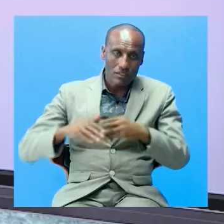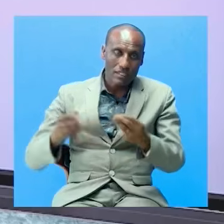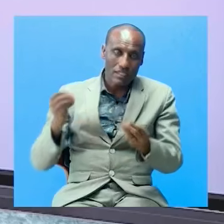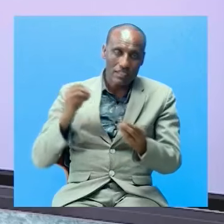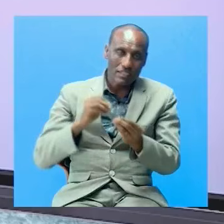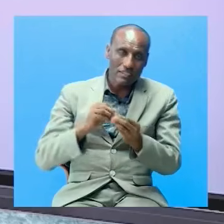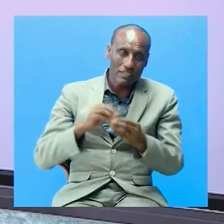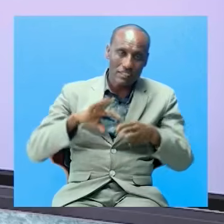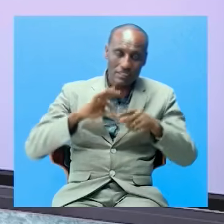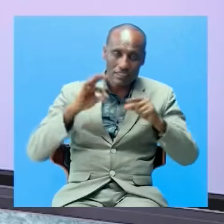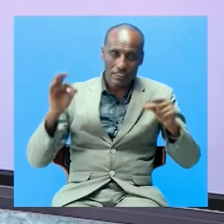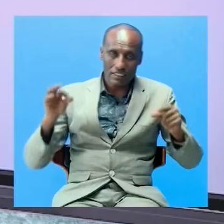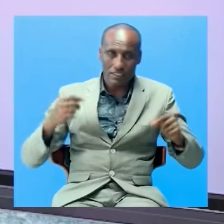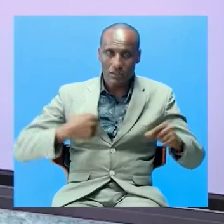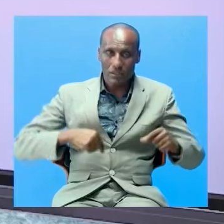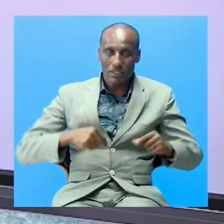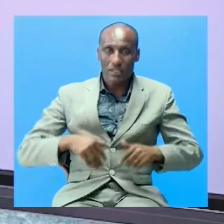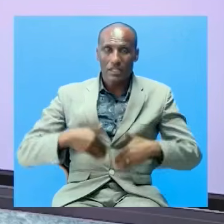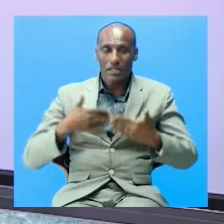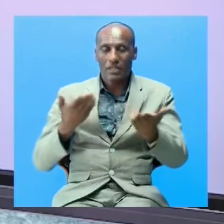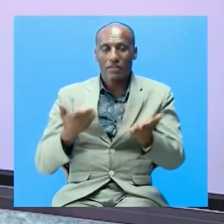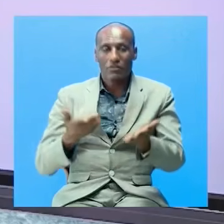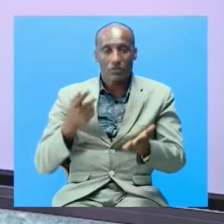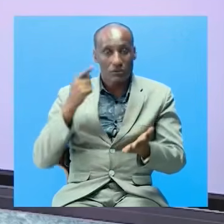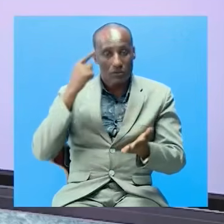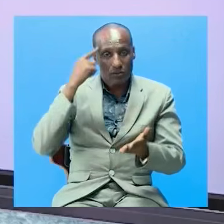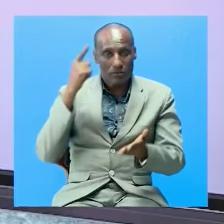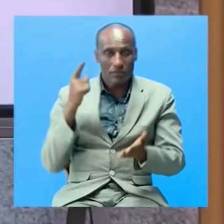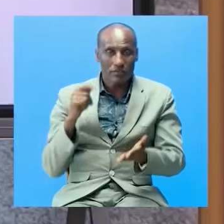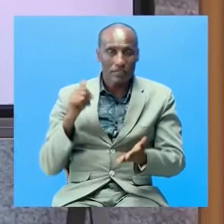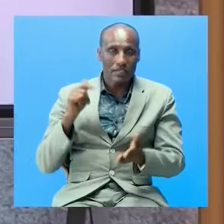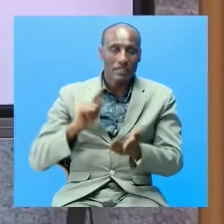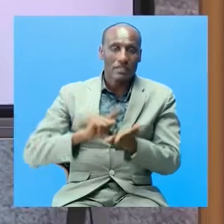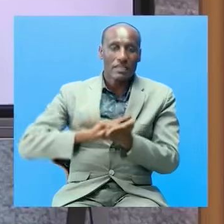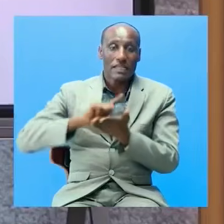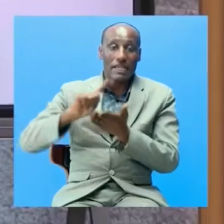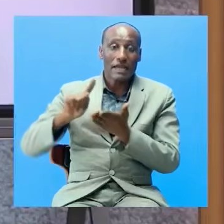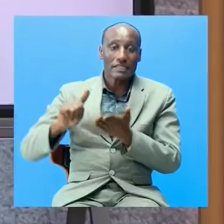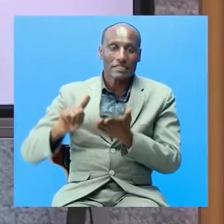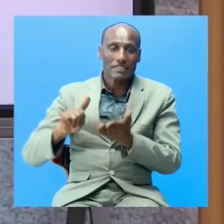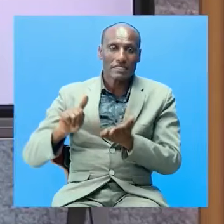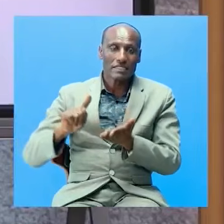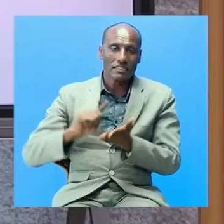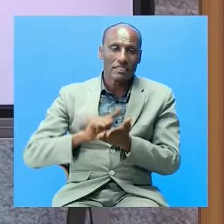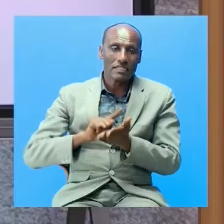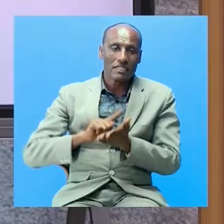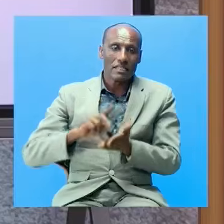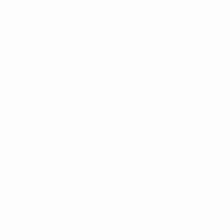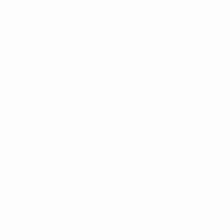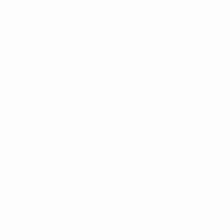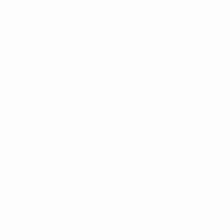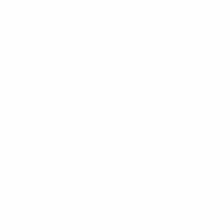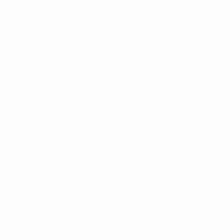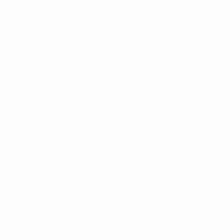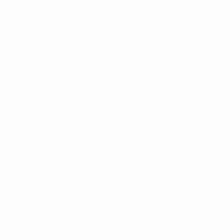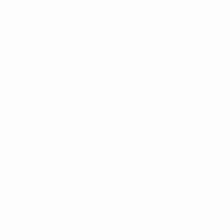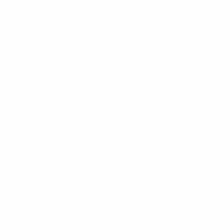one is an expectation based on the additional sentence that I gave you, which can help you to remember.